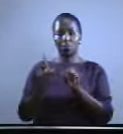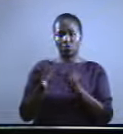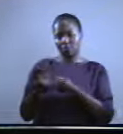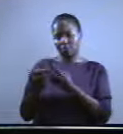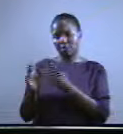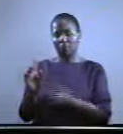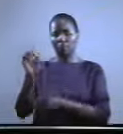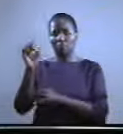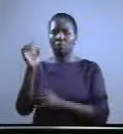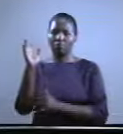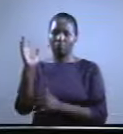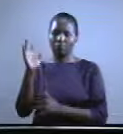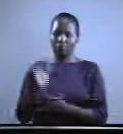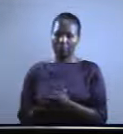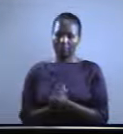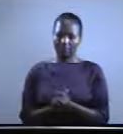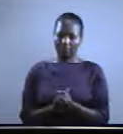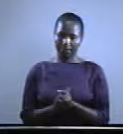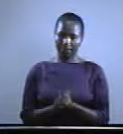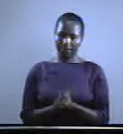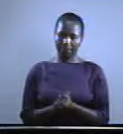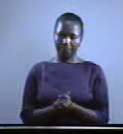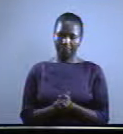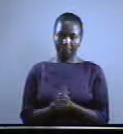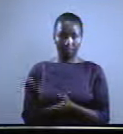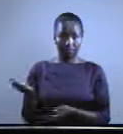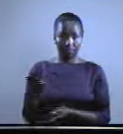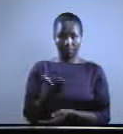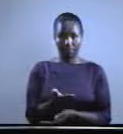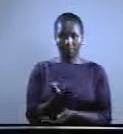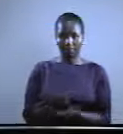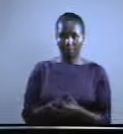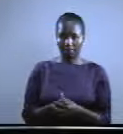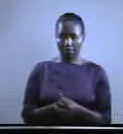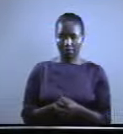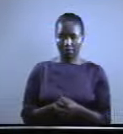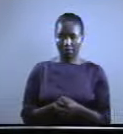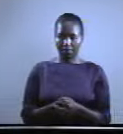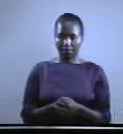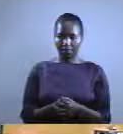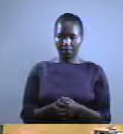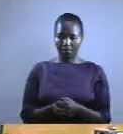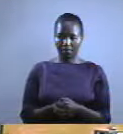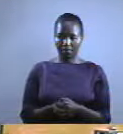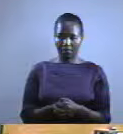a declaration. Would you like to make the declaration now, sir? Please proceed.